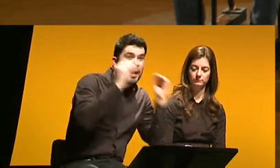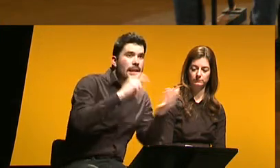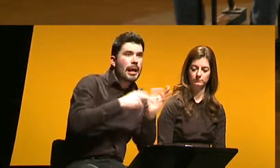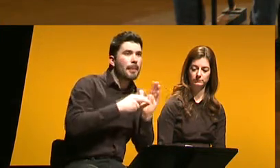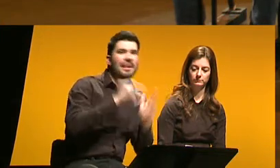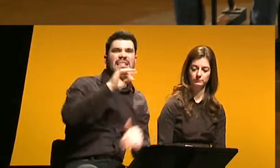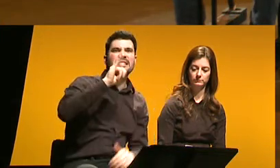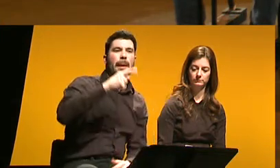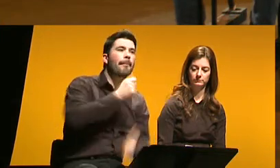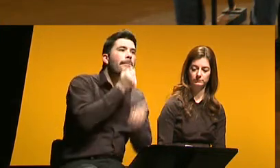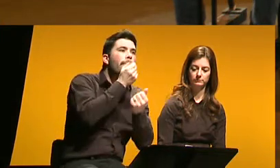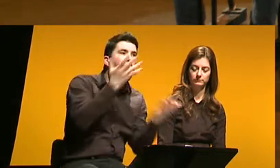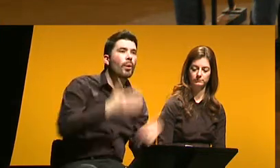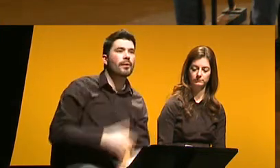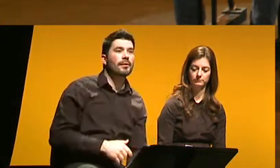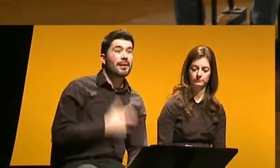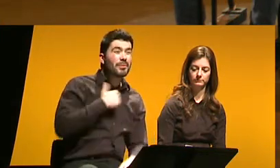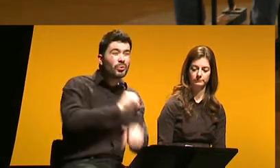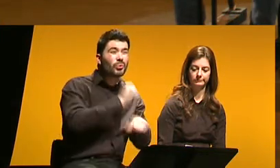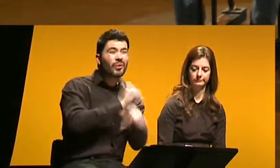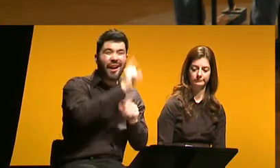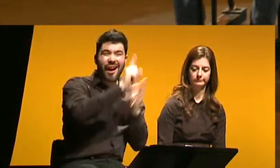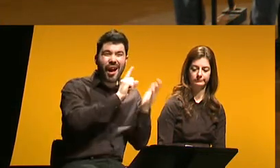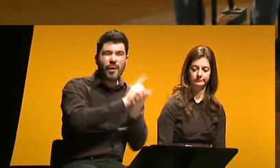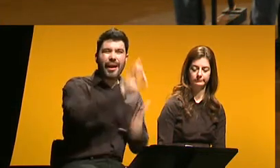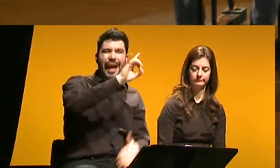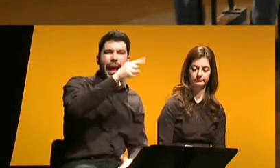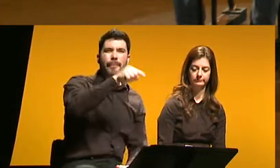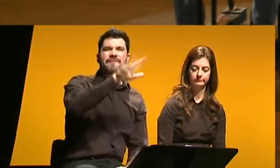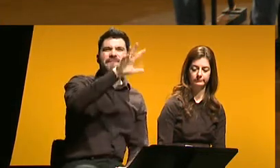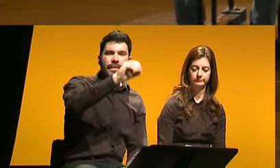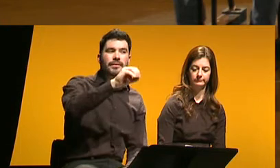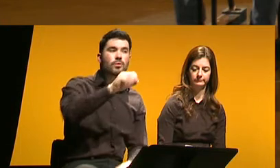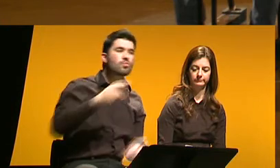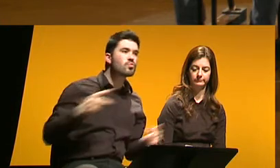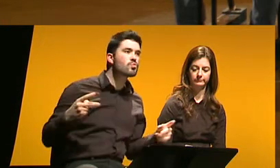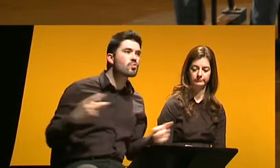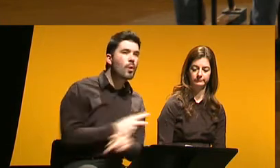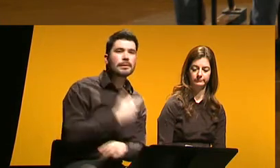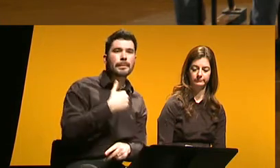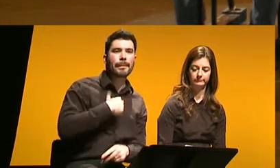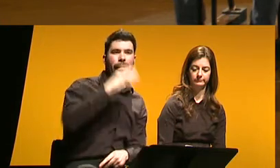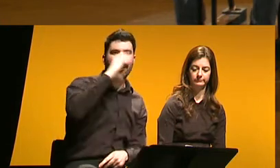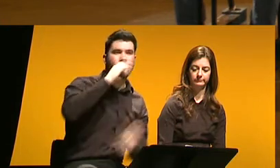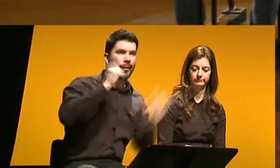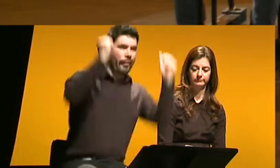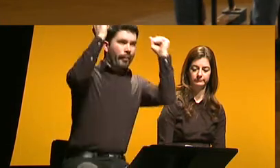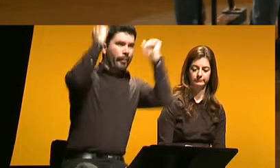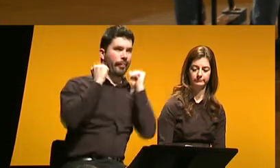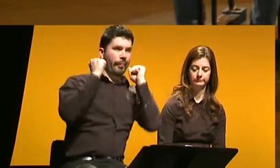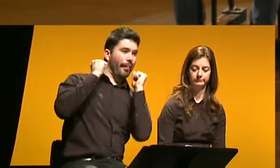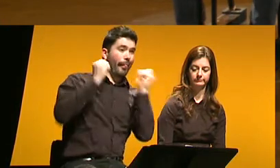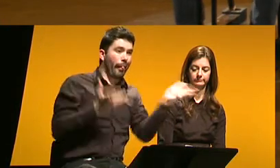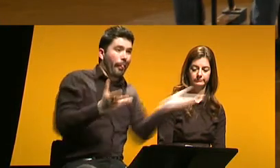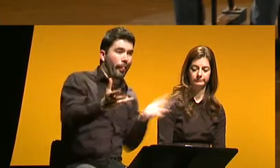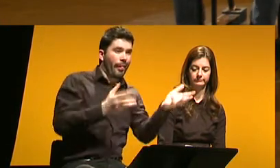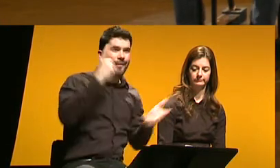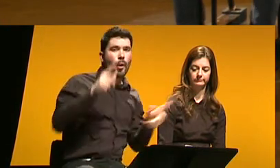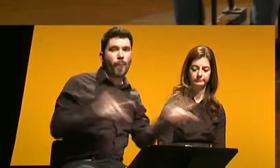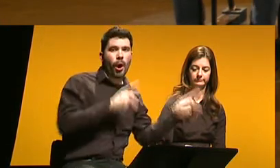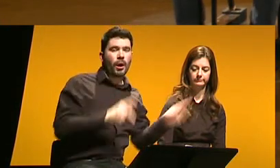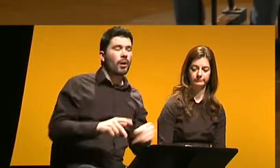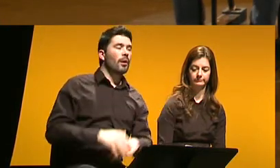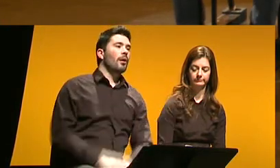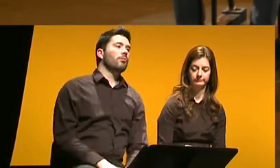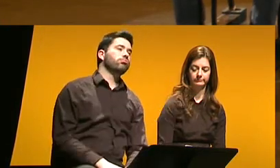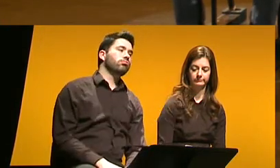tips. I make $8.50 an hour. The worst part is, I have to put on the Chuck E. Cheese mouse costume for birthday parties.